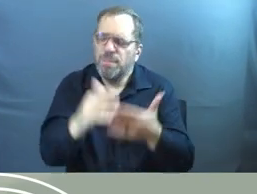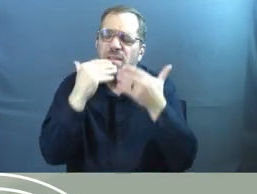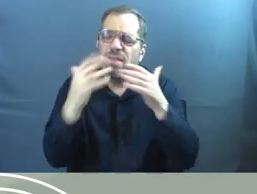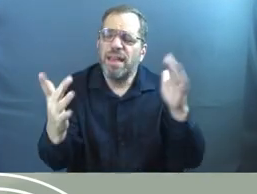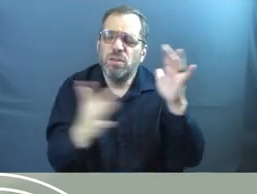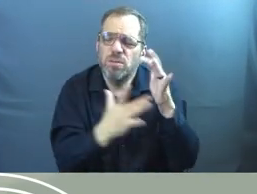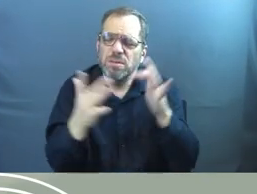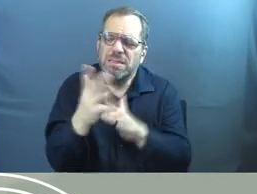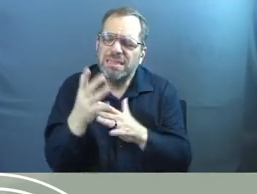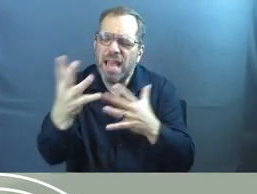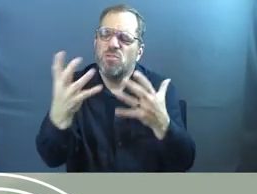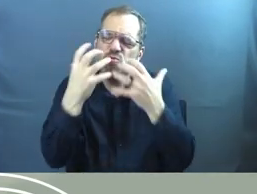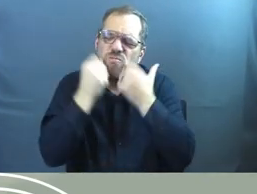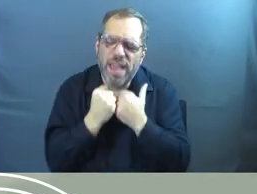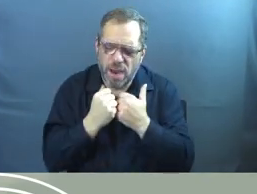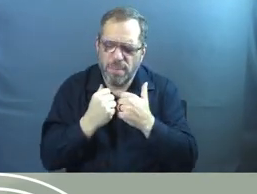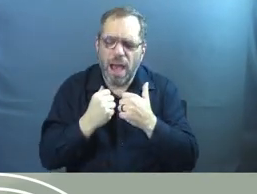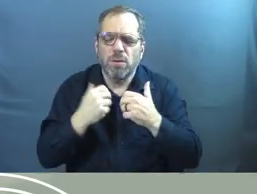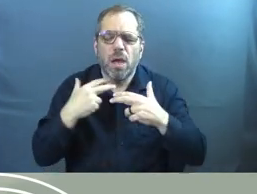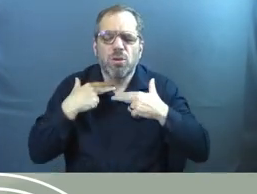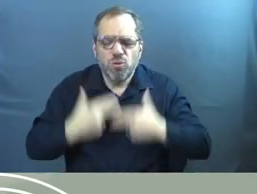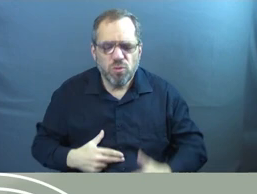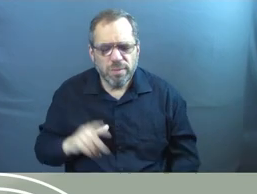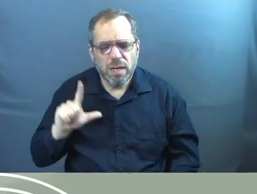that you care about human love.